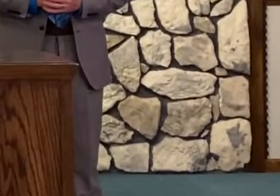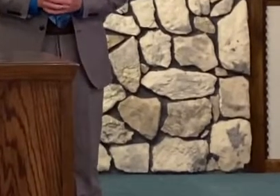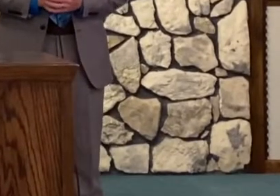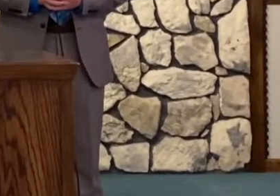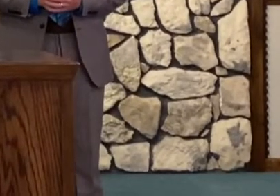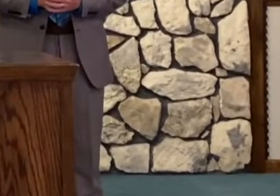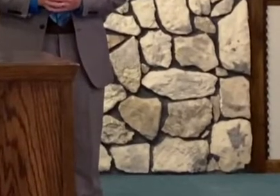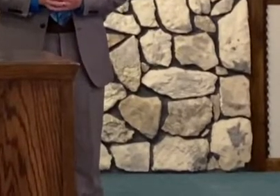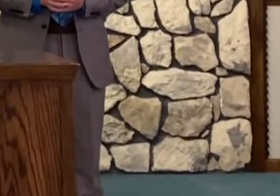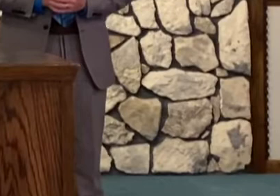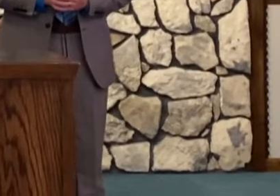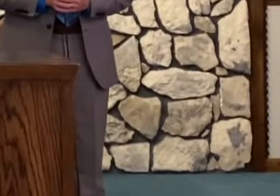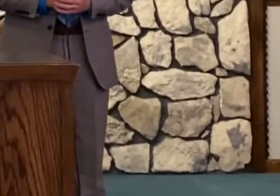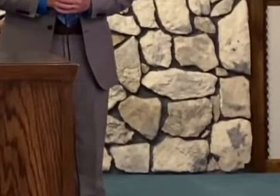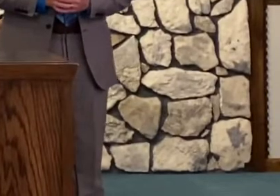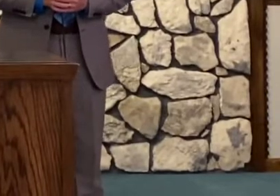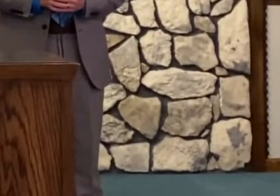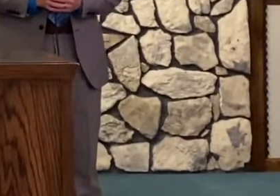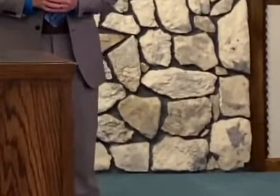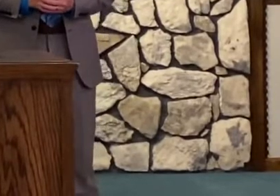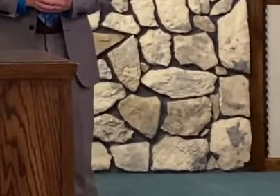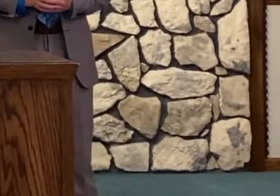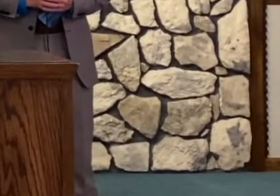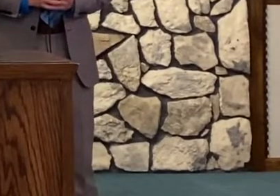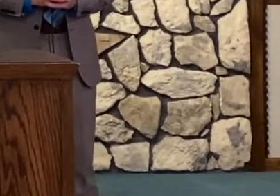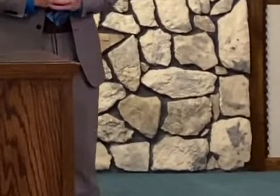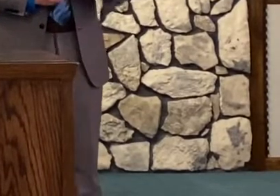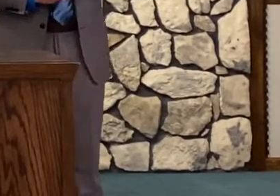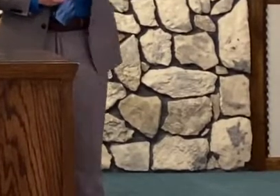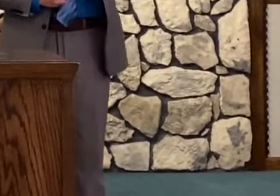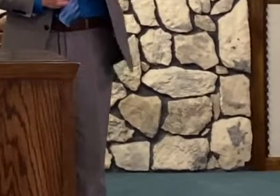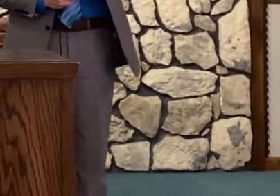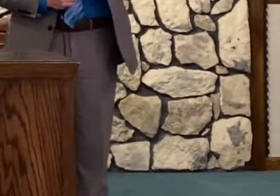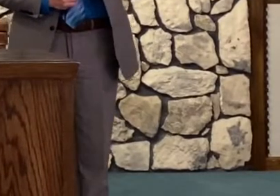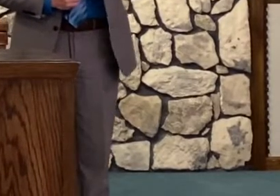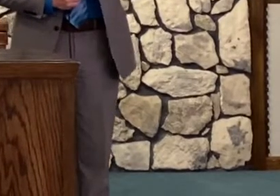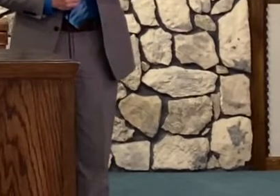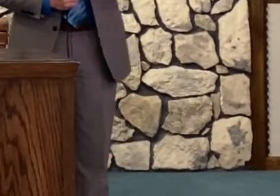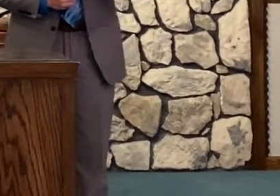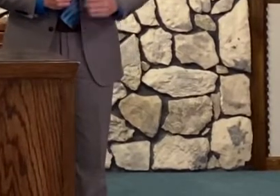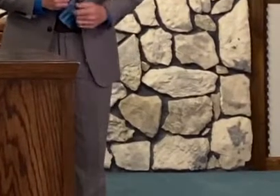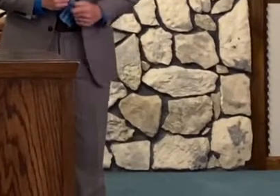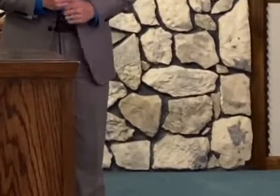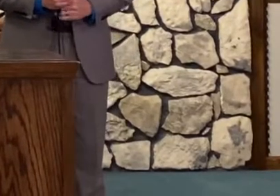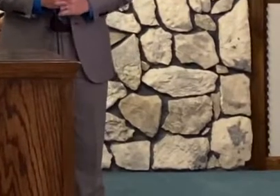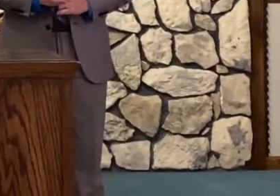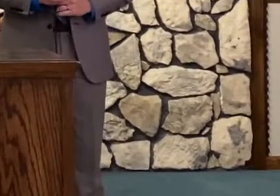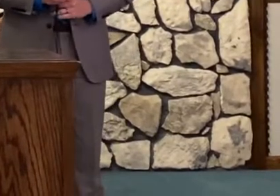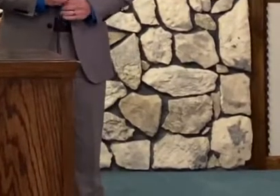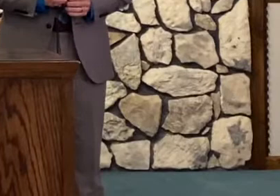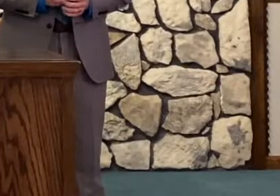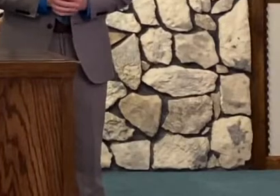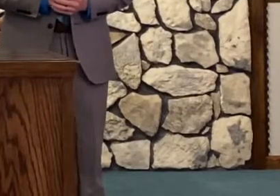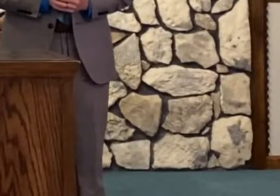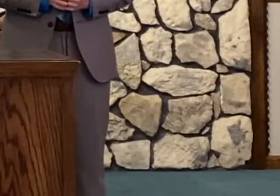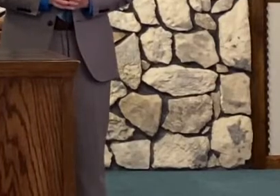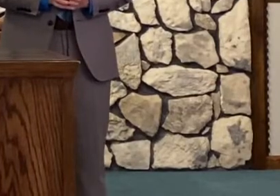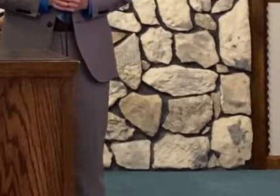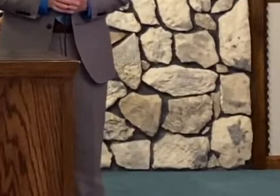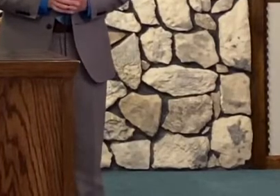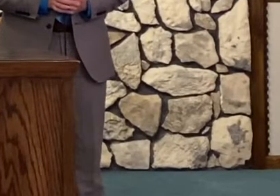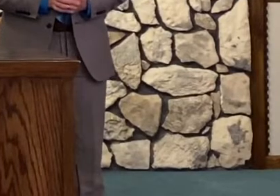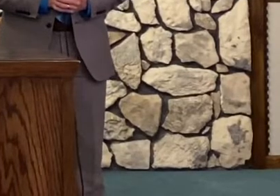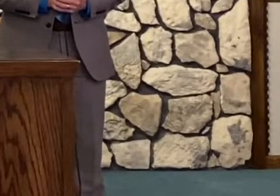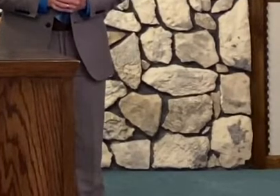today is the miracle of his salvation. Yes. Where you are, I have